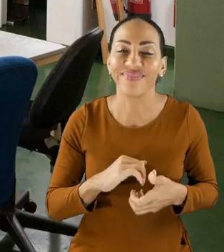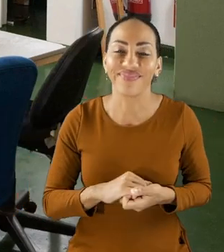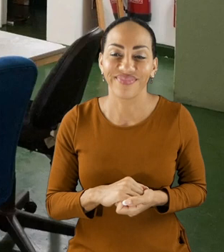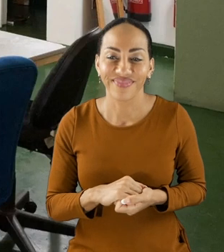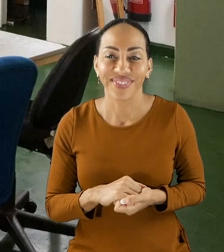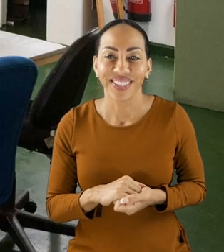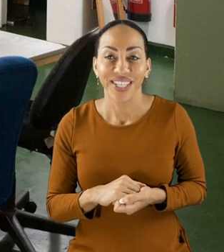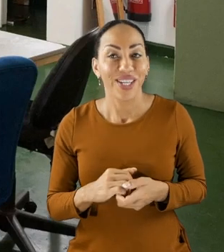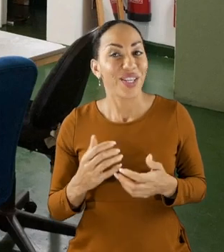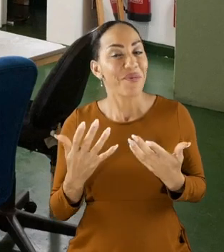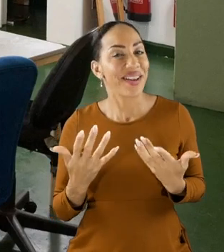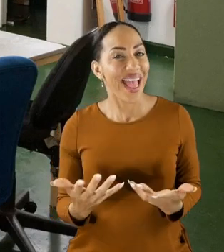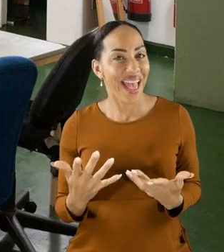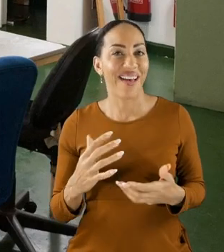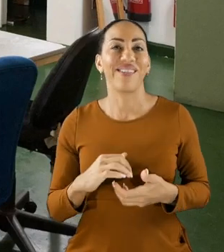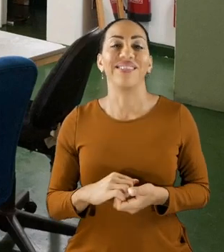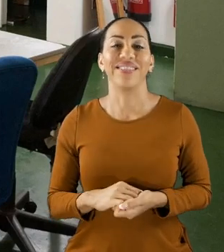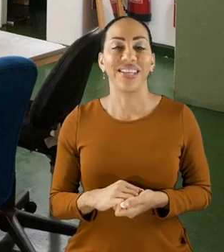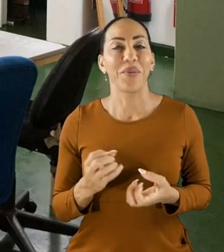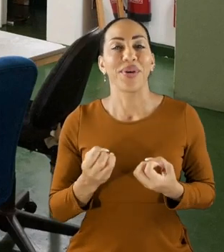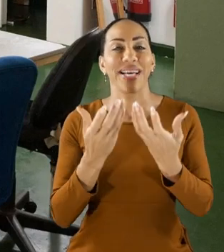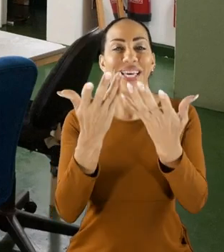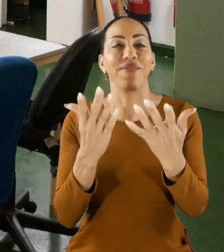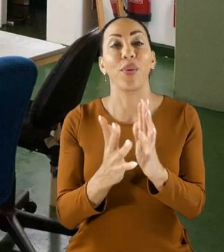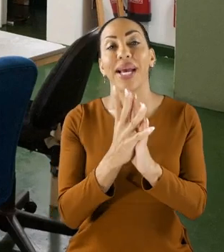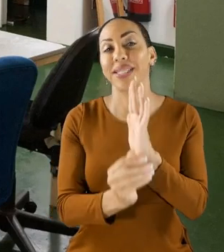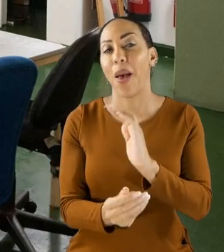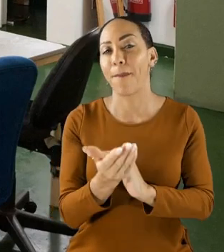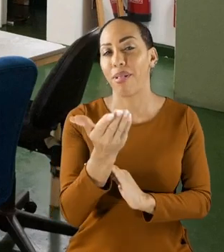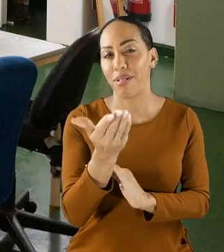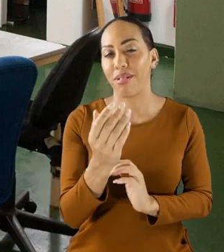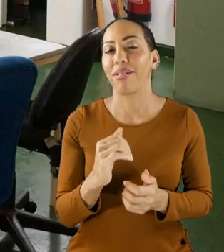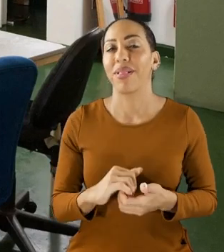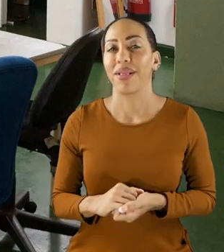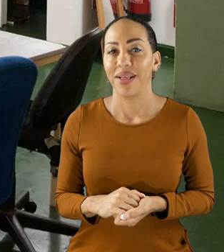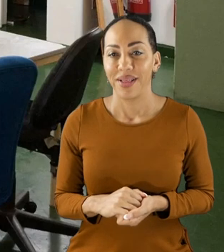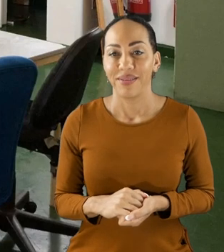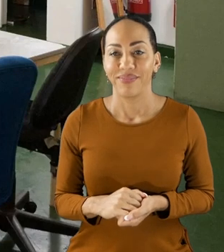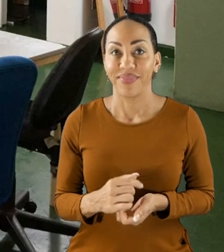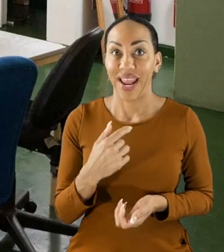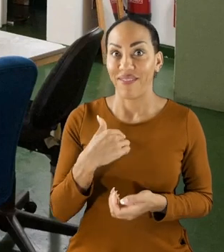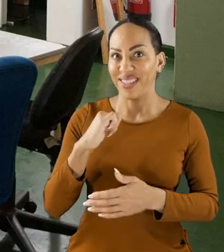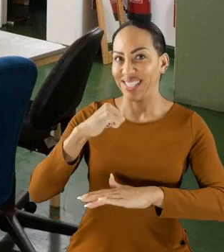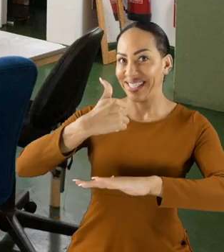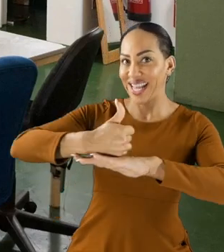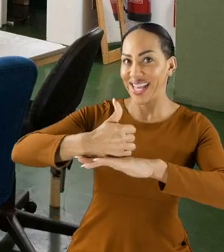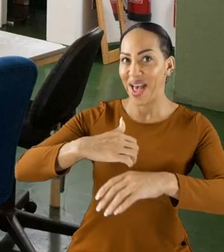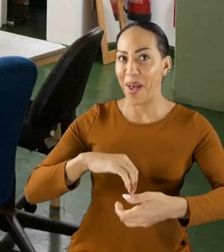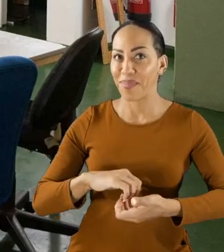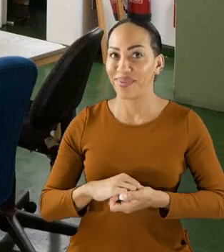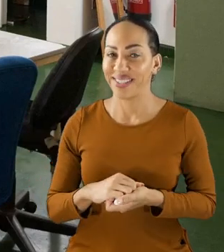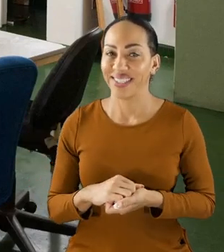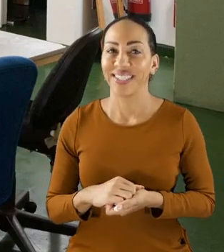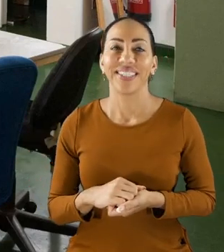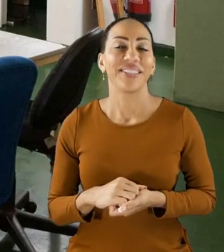So what I want to do now is actually take you to some examples. An example here I